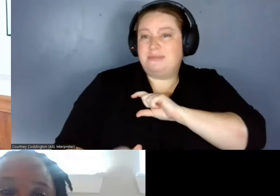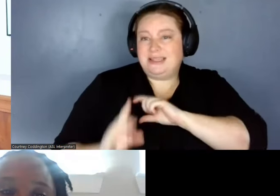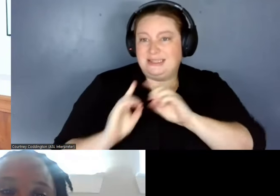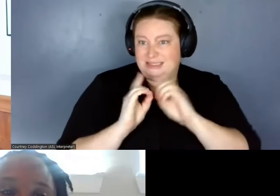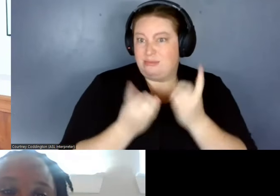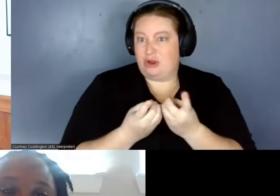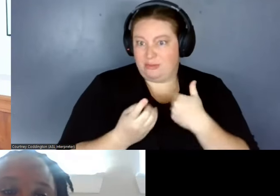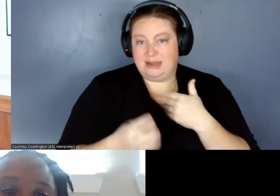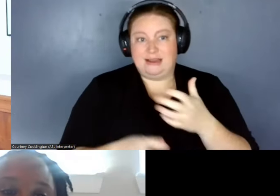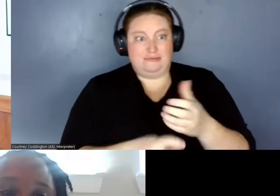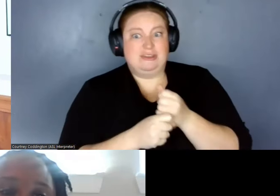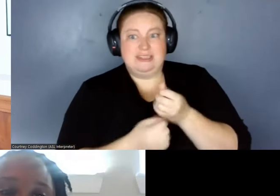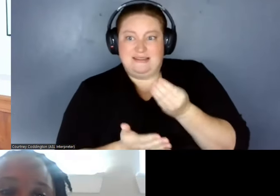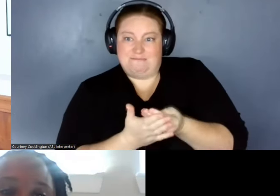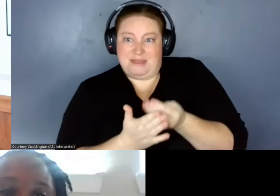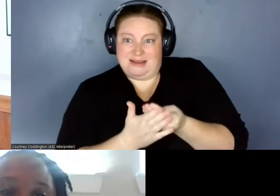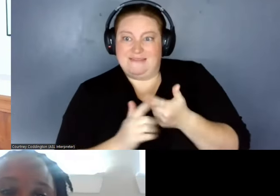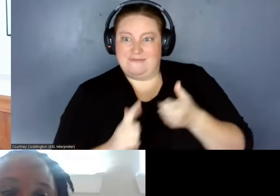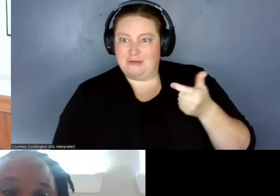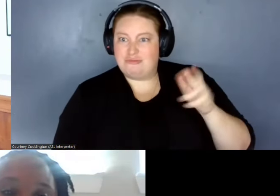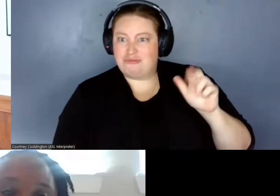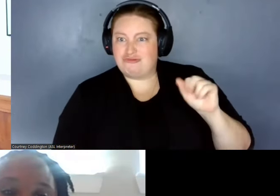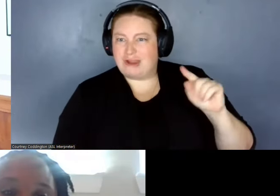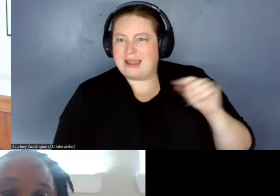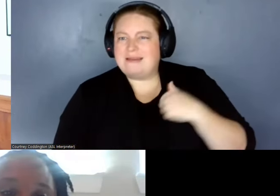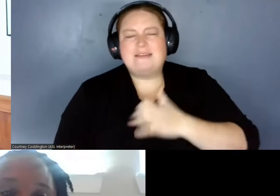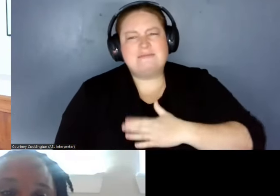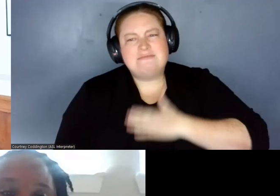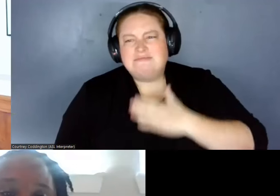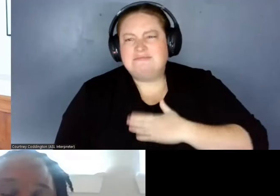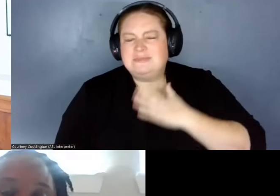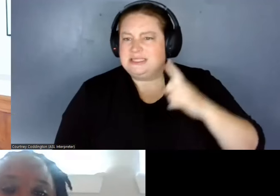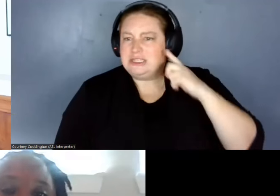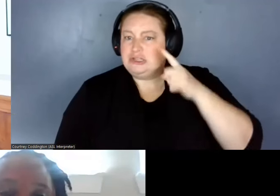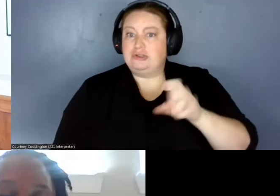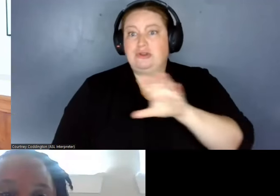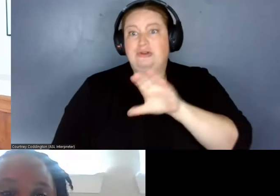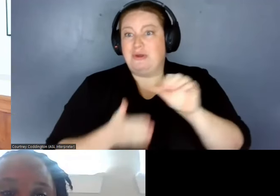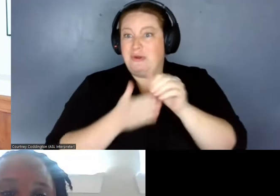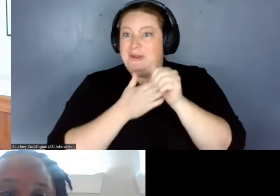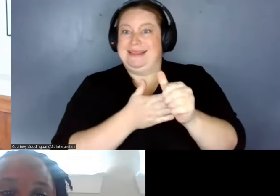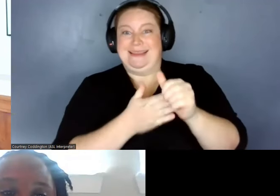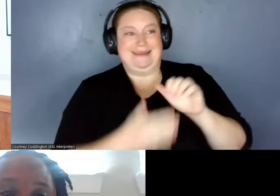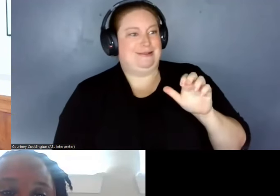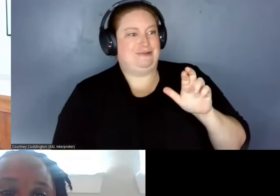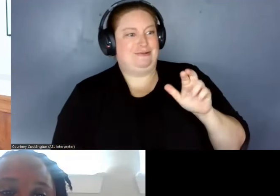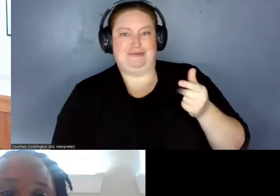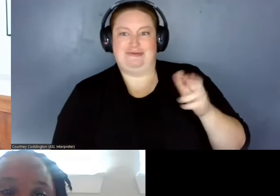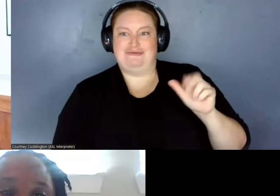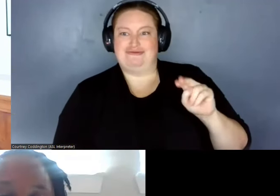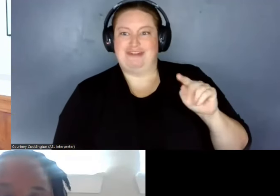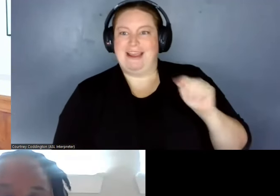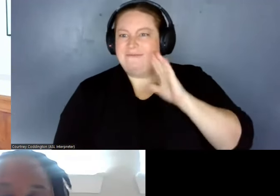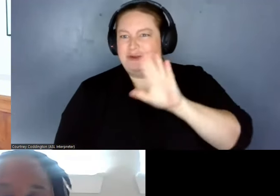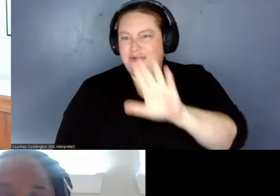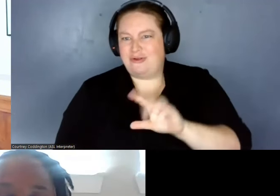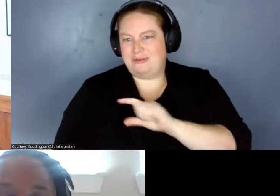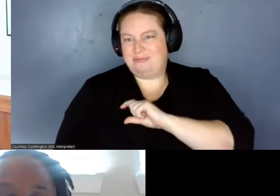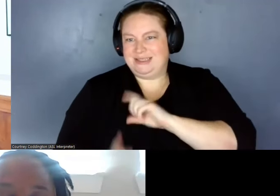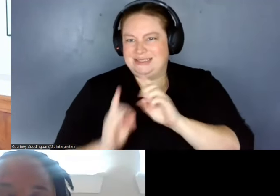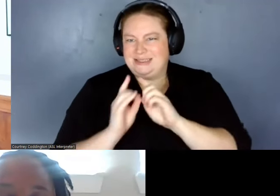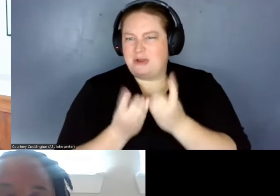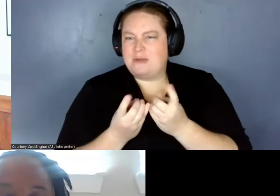award recipients. And I'm so glad to hear that you are co-leading the grant for your force and wondered if you could